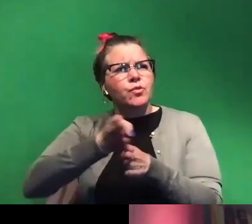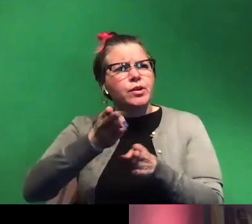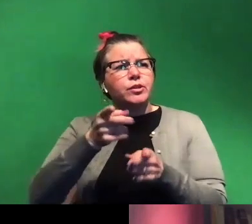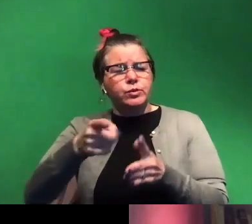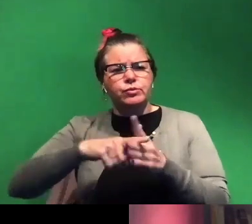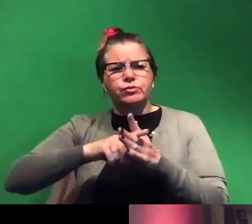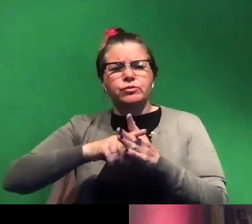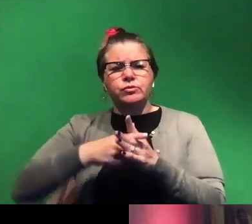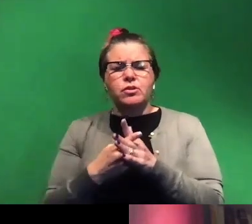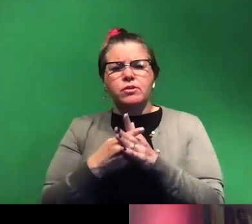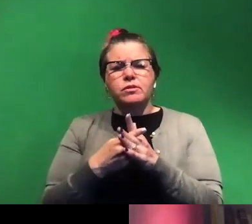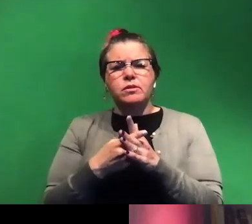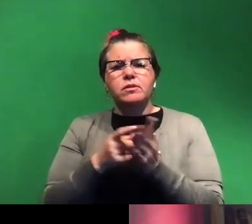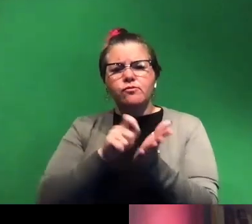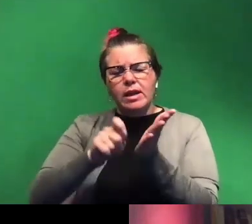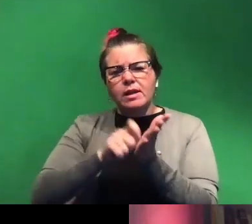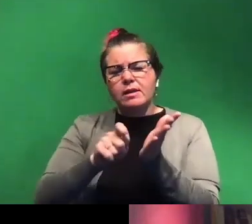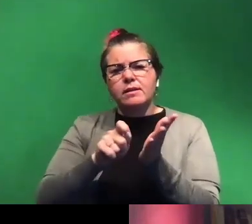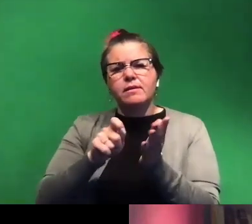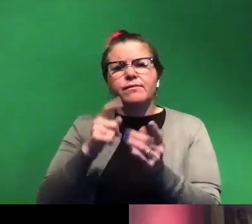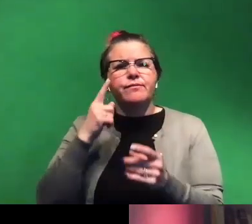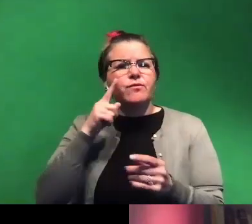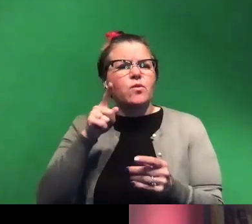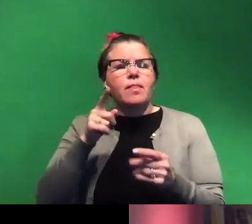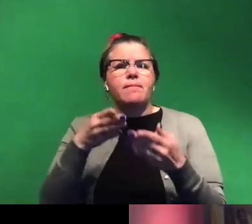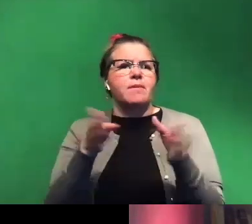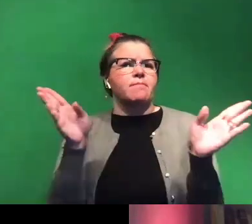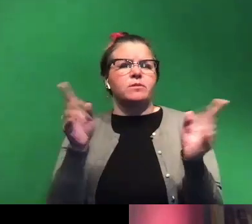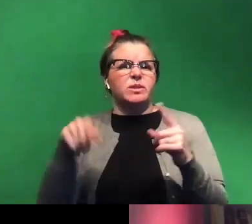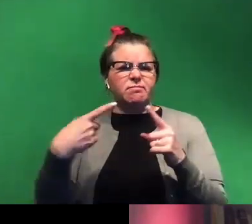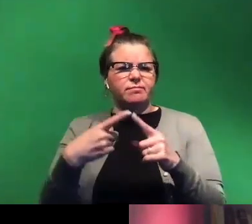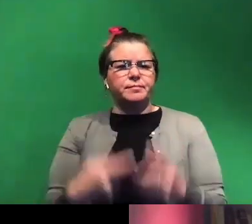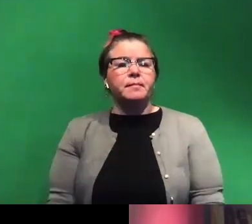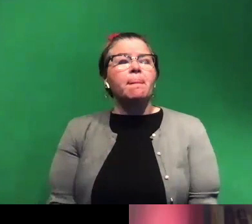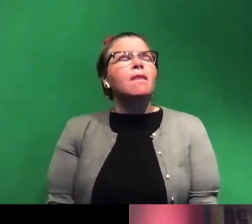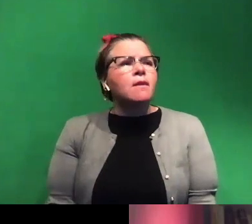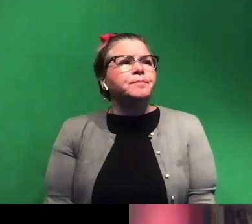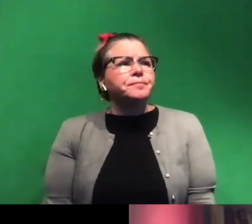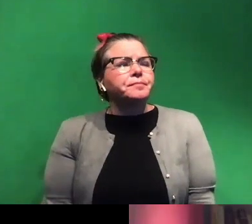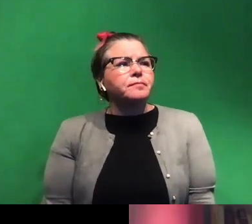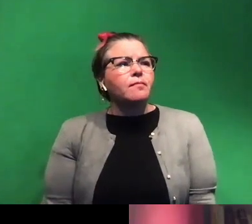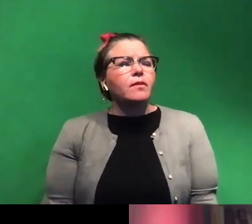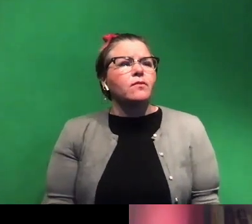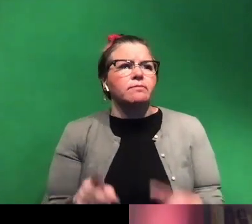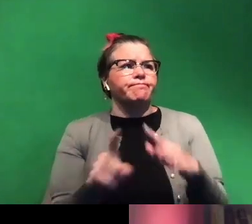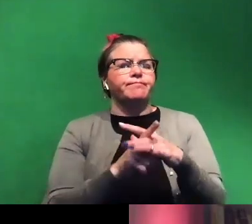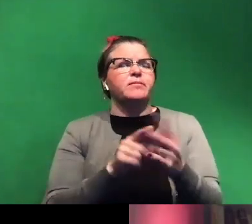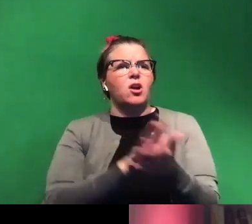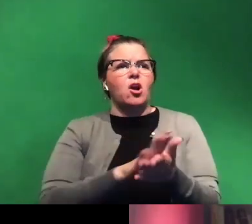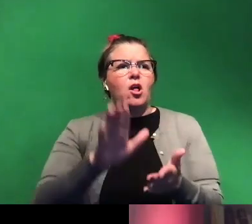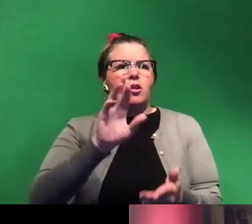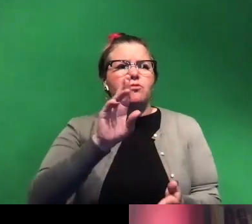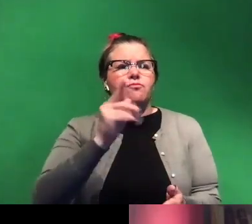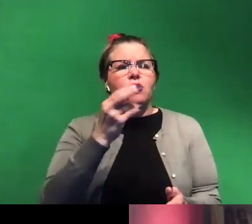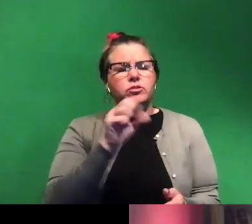start writing for the public like this? Yeah, so it really came about when I was in college. So I went to Rutgers